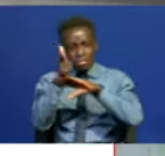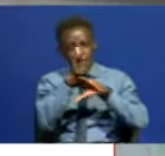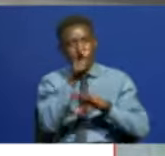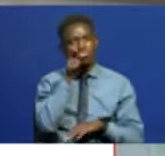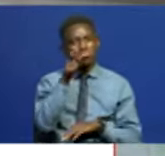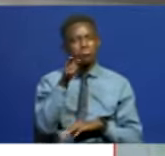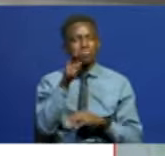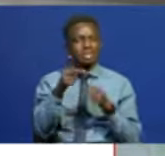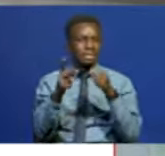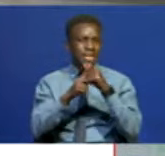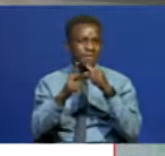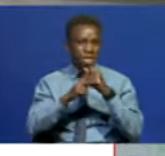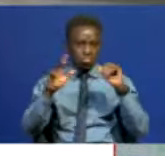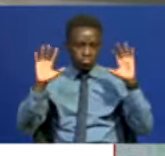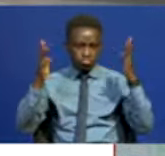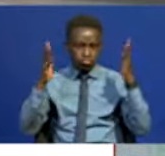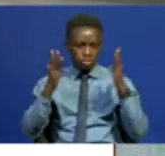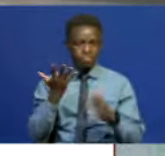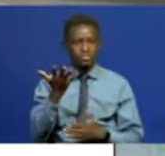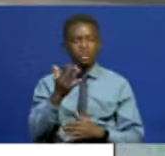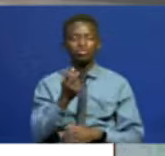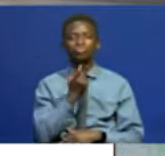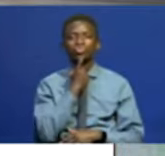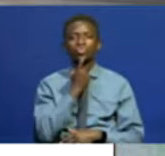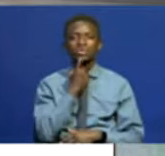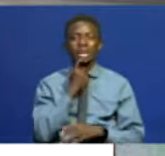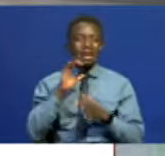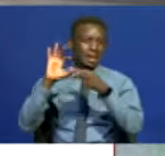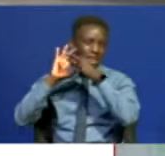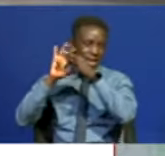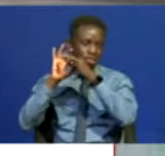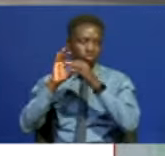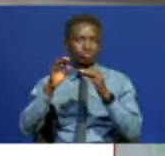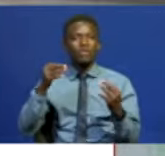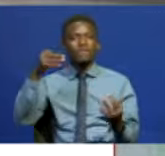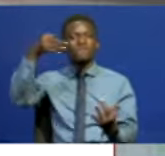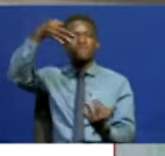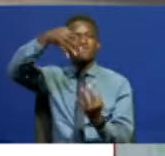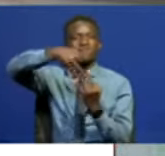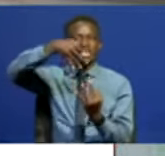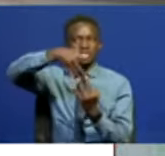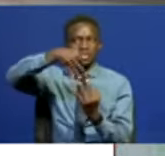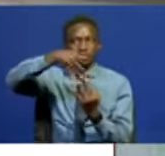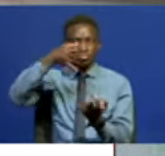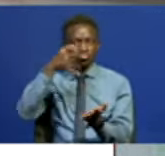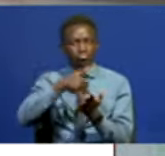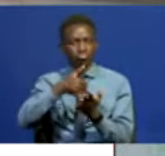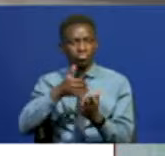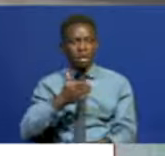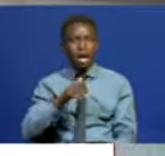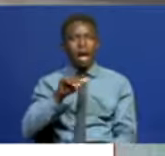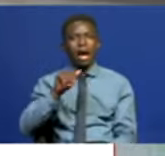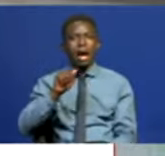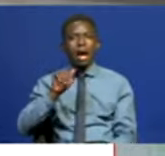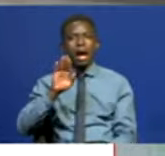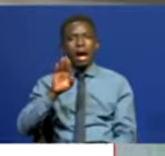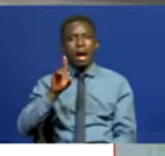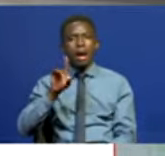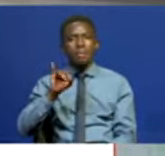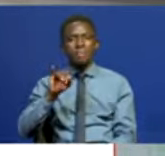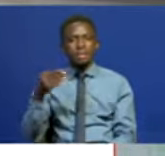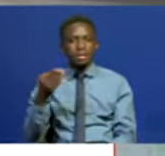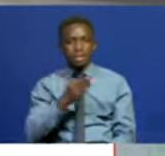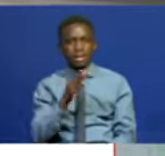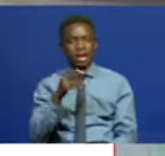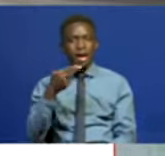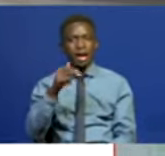Tourism and Cultural Festival. That team including Abdiaziz Ashish, and not Abdiashish Aziz